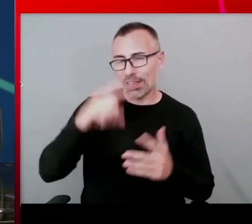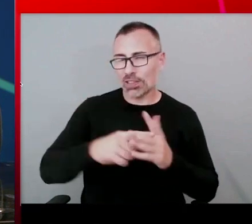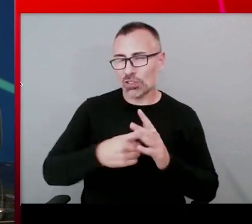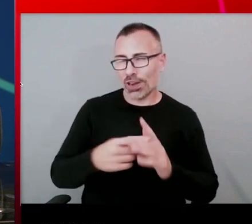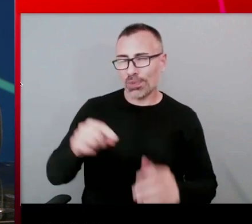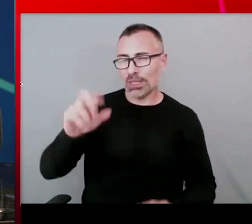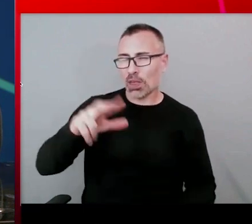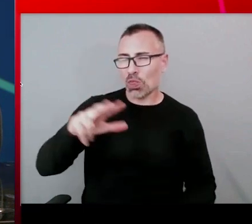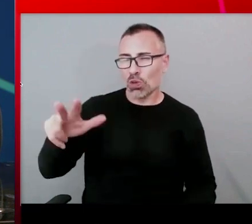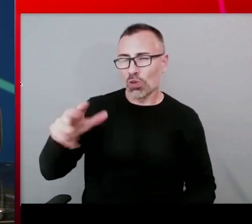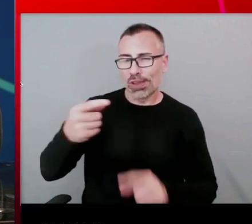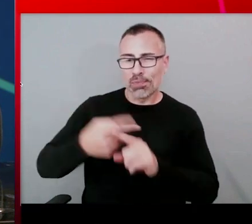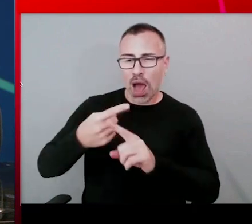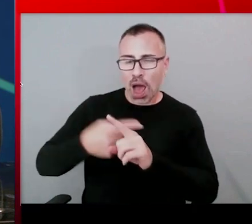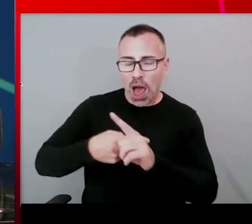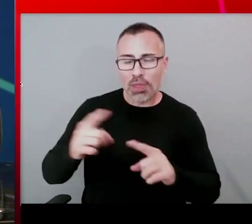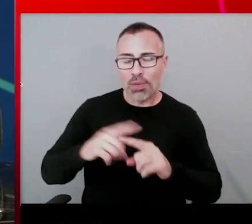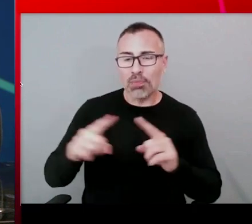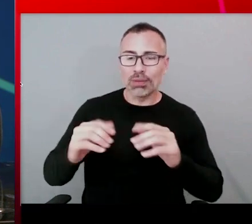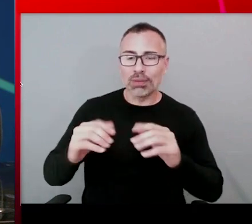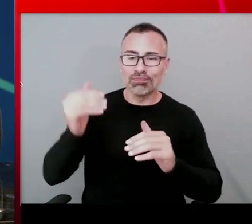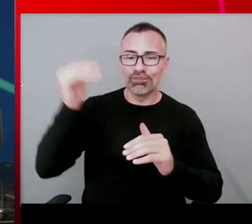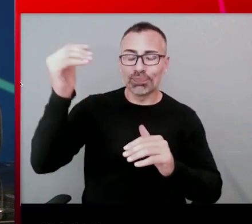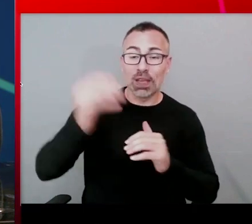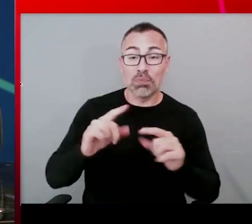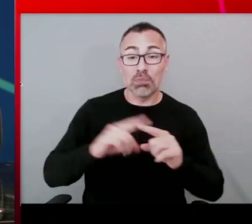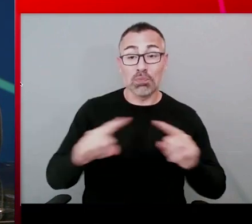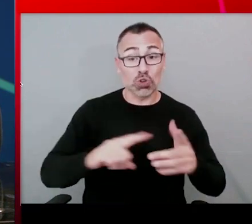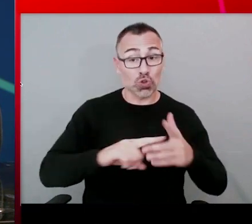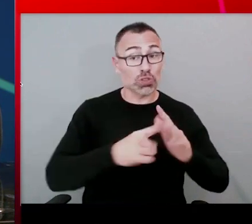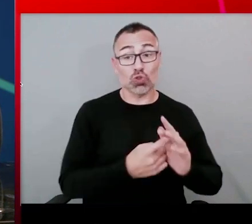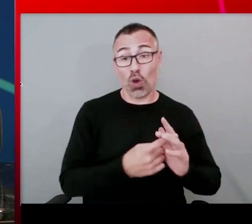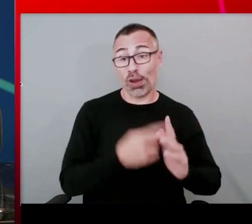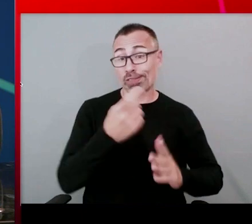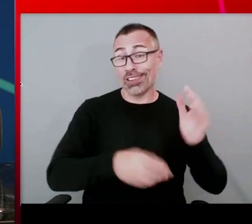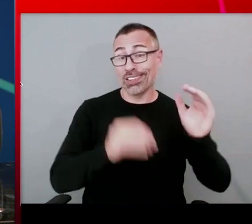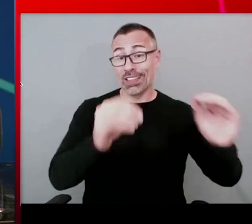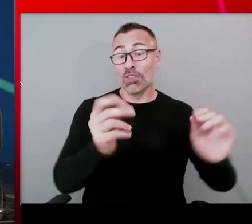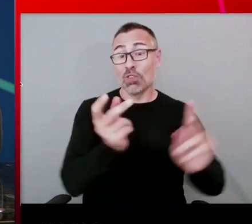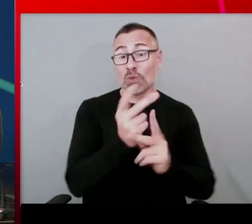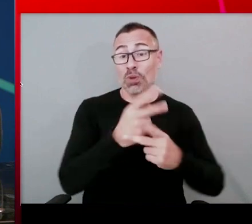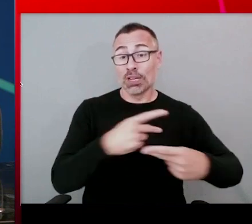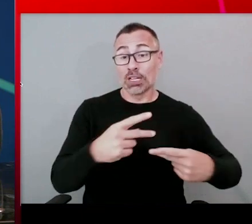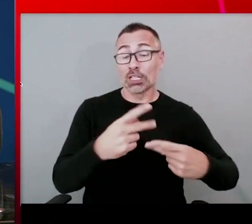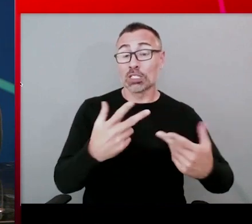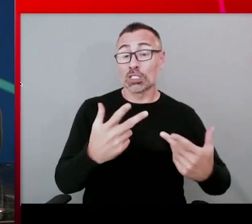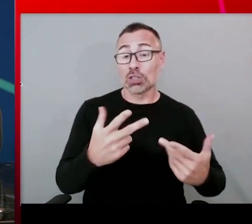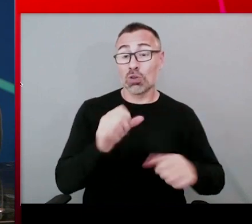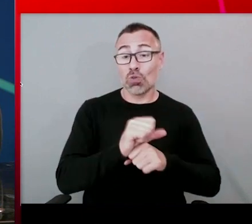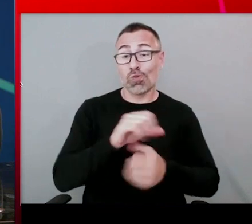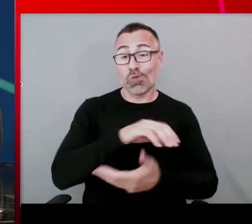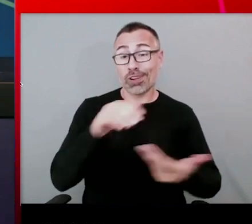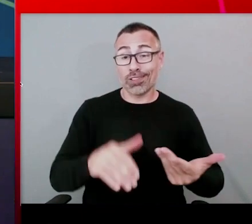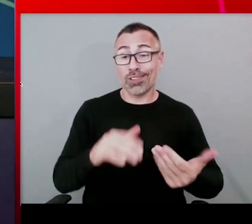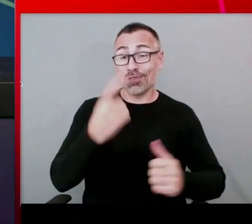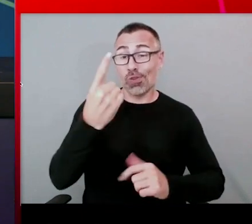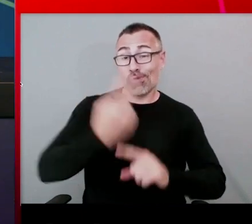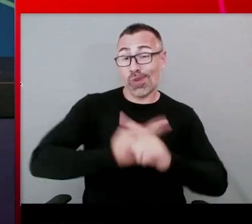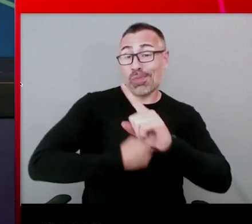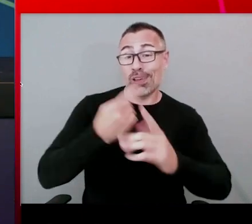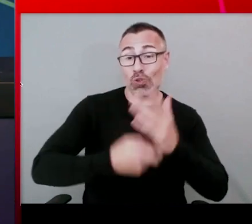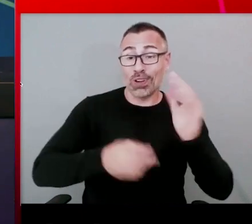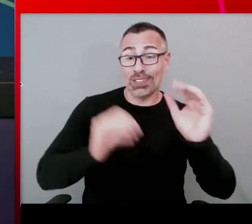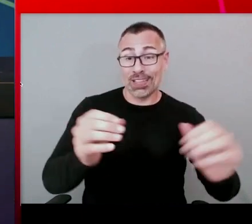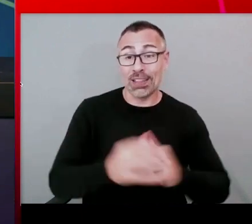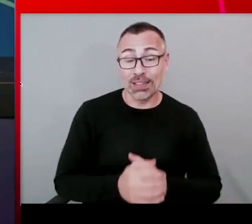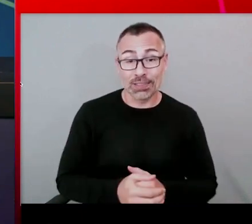that. But you can set a production workloads for free, and get a chance for 1 month even to try all the premium features for free as well. So don't fear the